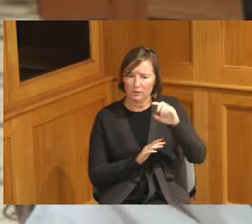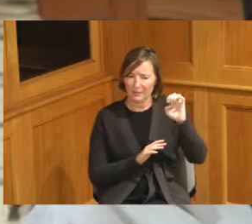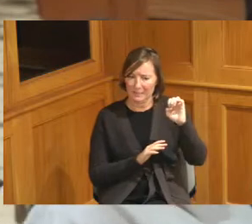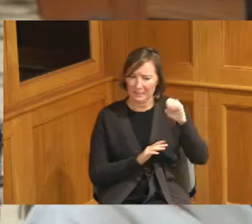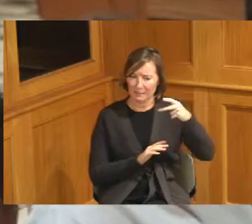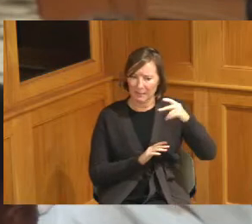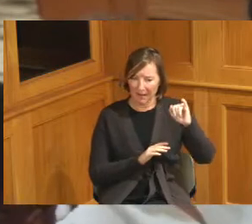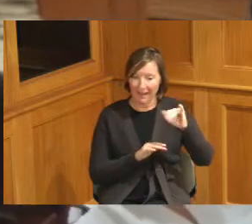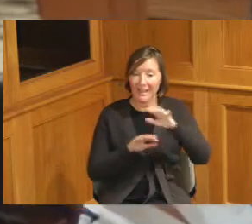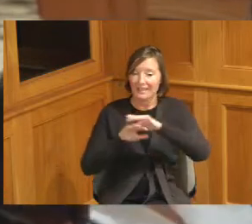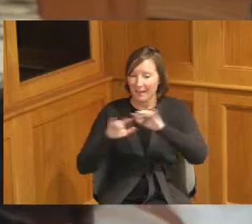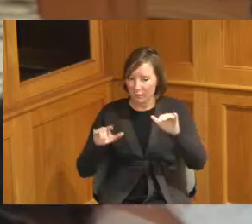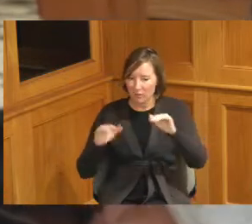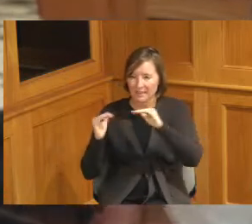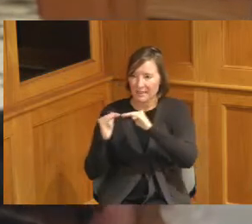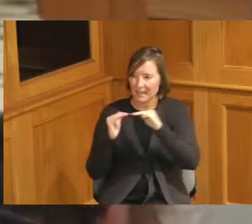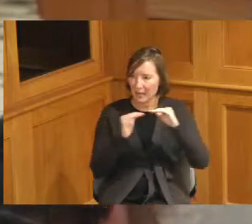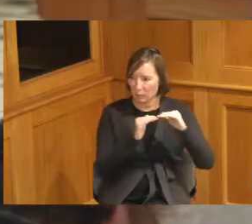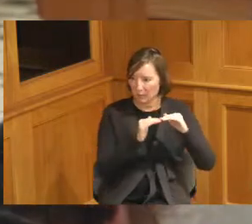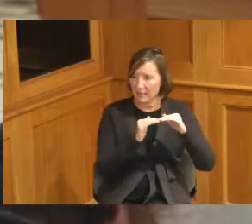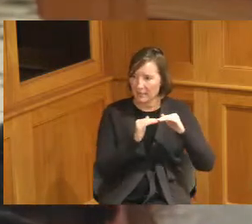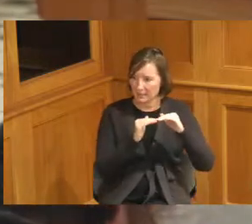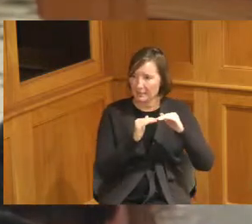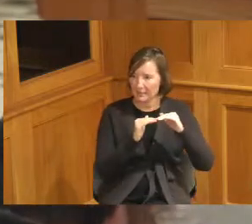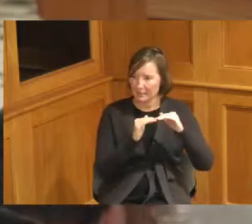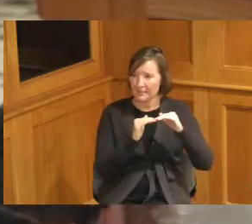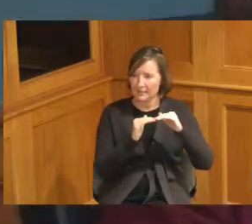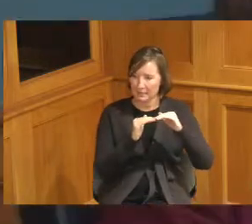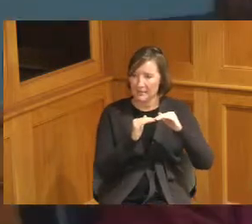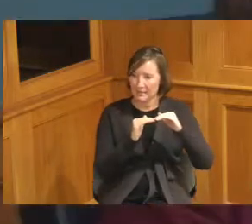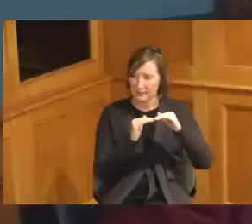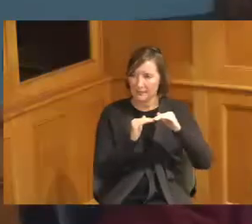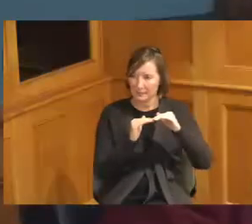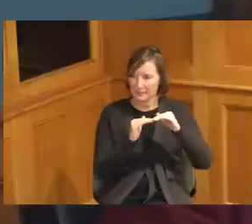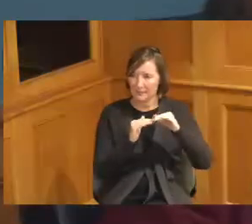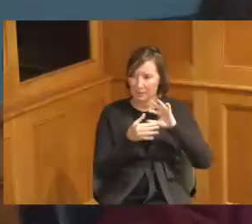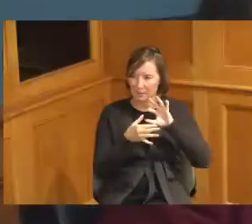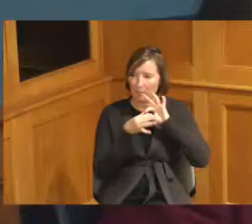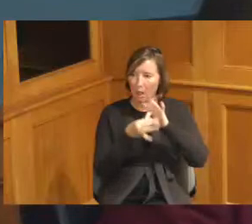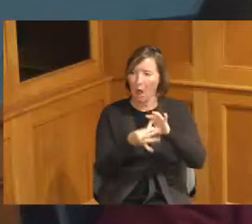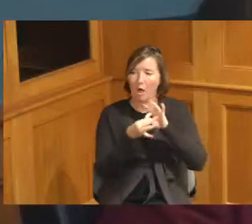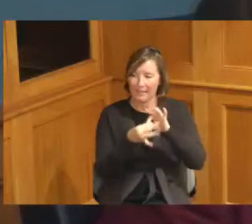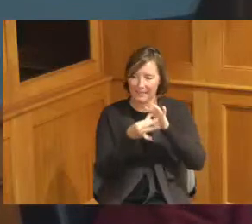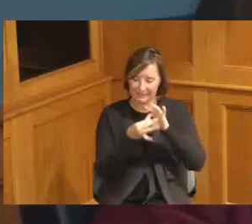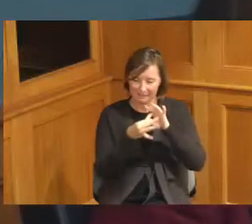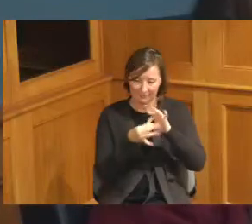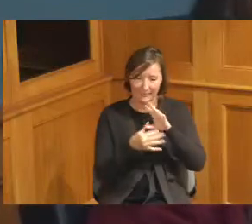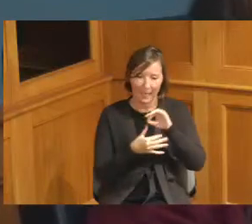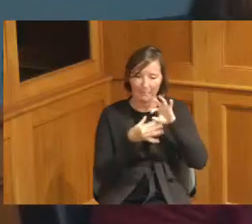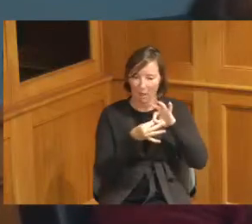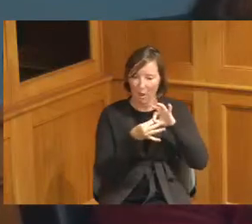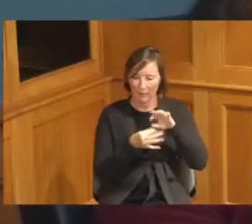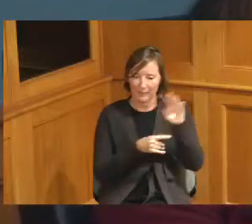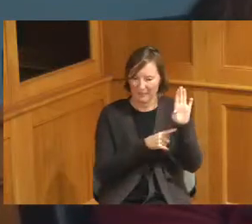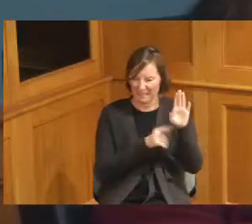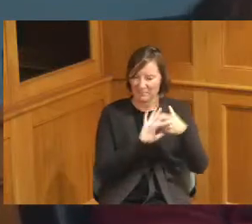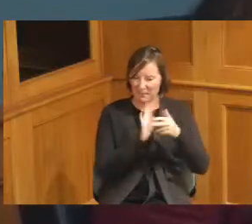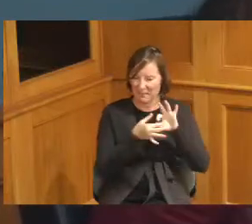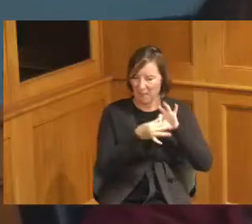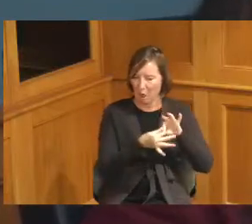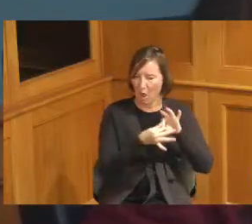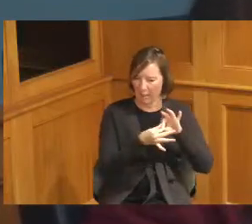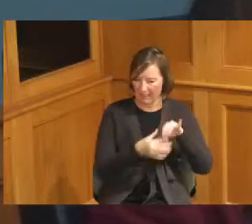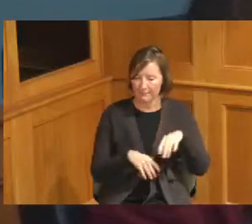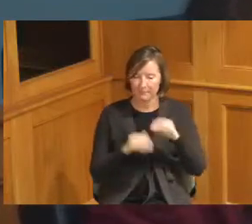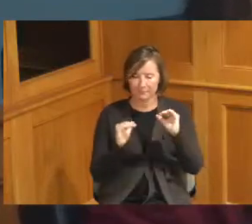Okay. And, Belonging. okay, oh, belonging, okay, great. You also mentioned